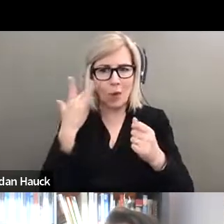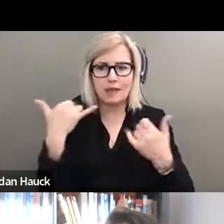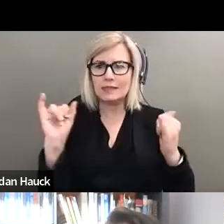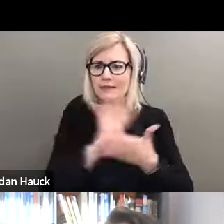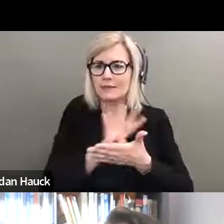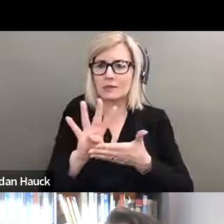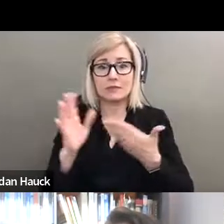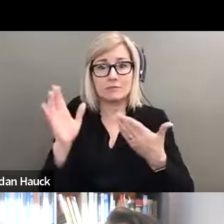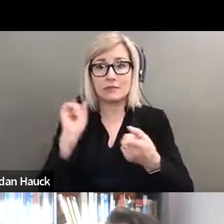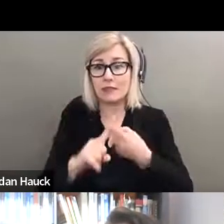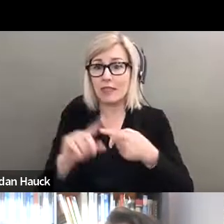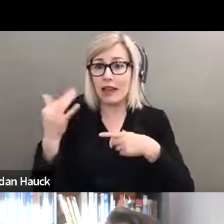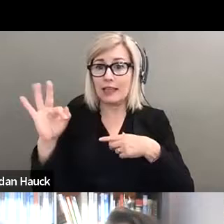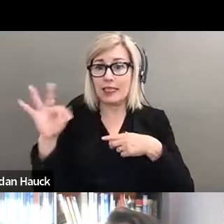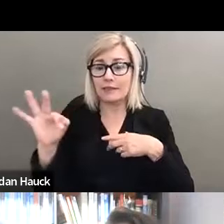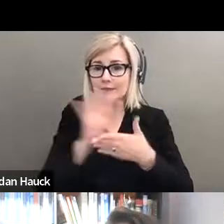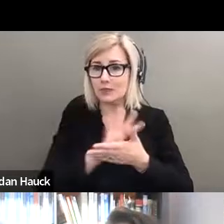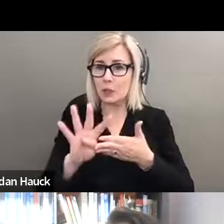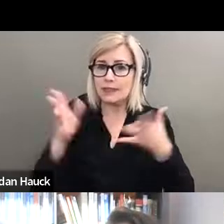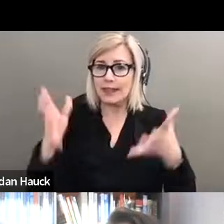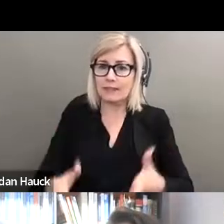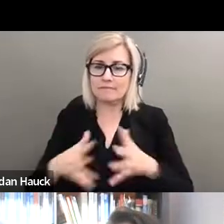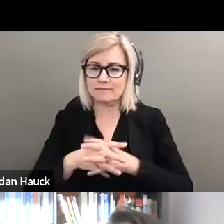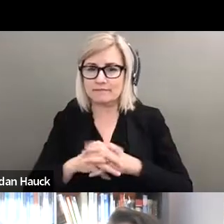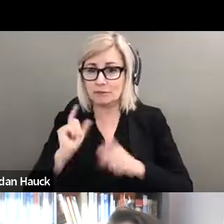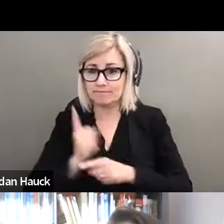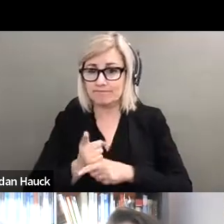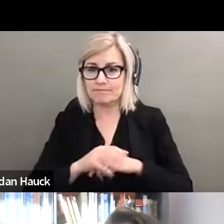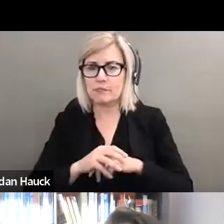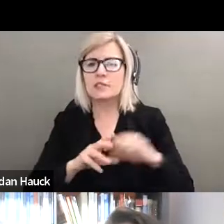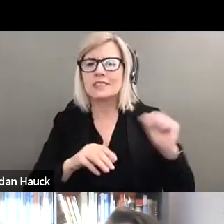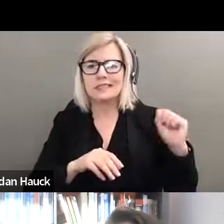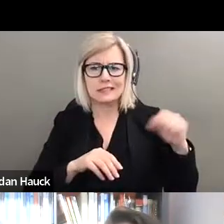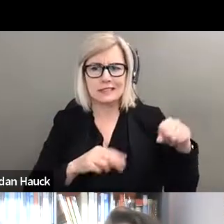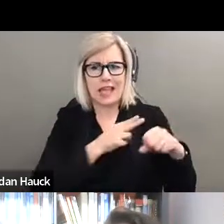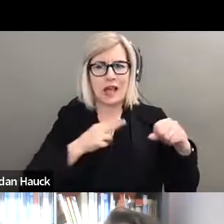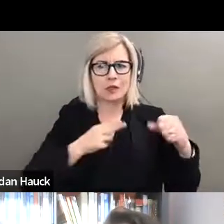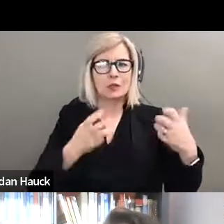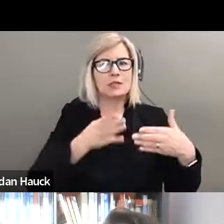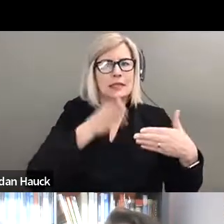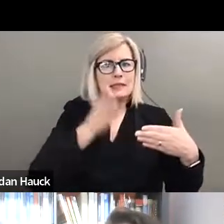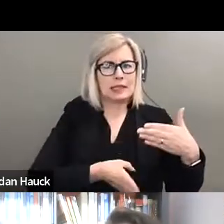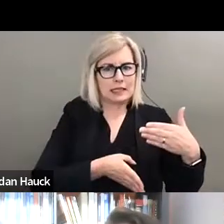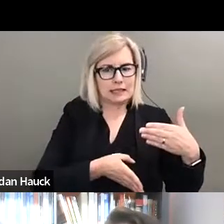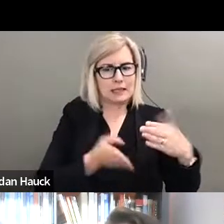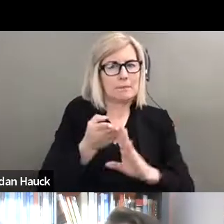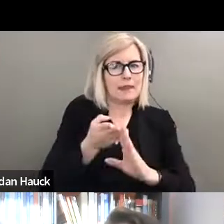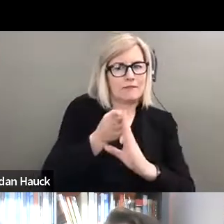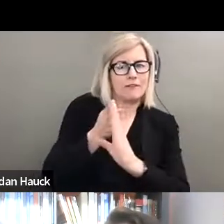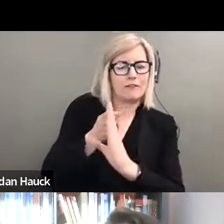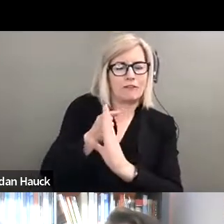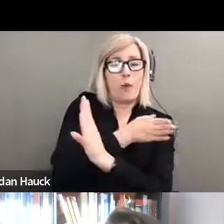have till the 19th to keep going, right? Yeah, the House wants to be done